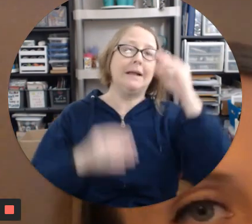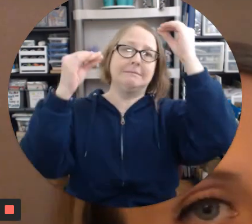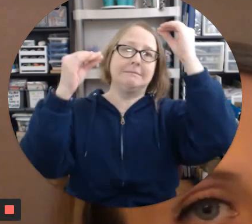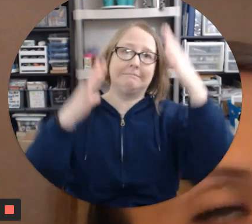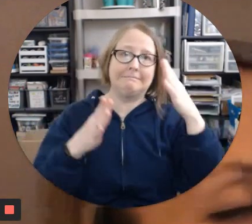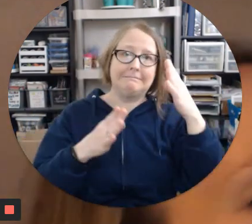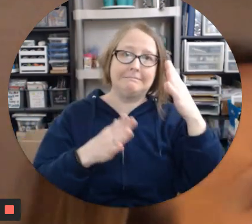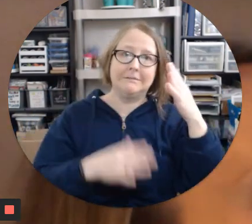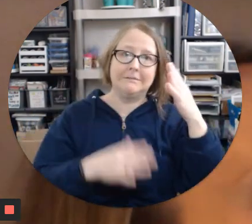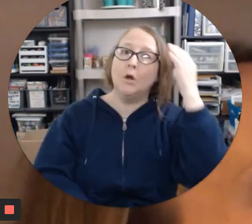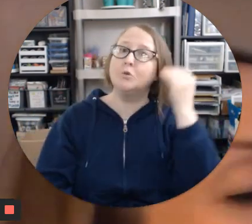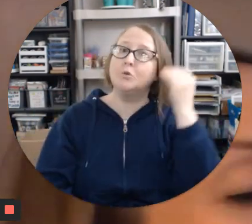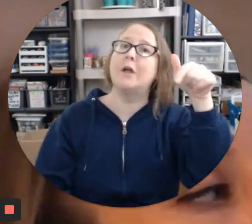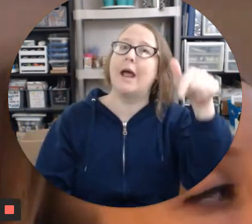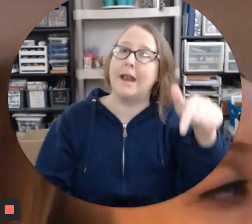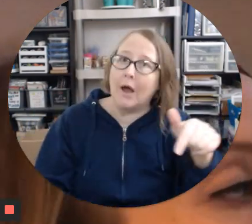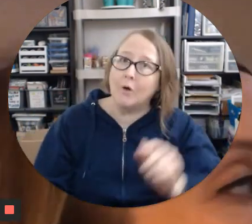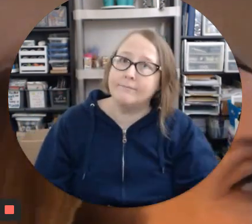your head down.